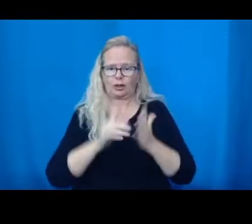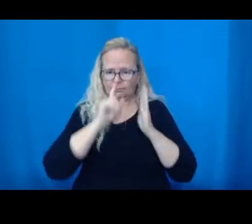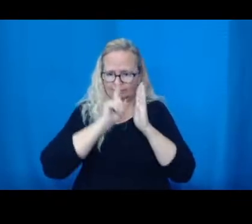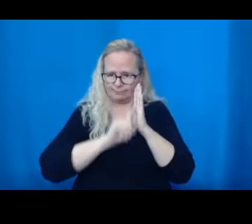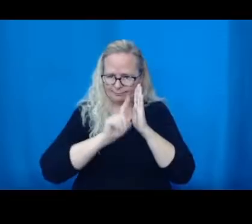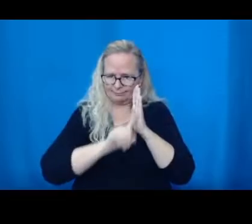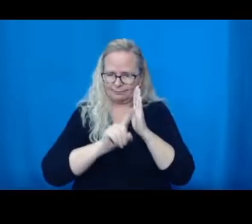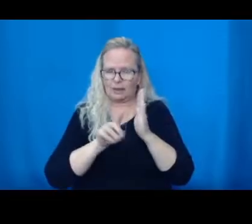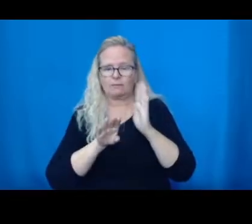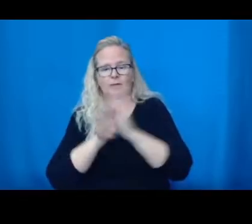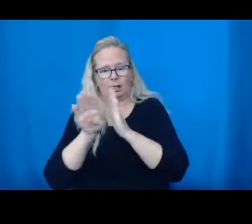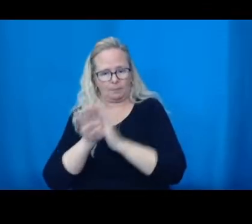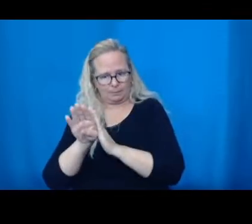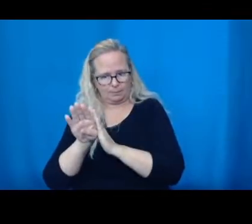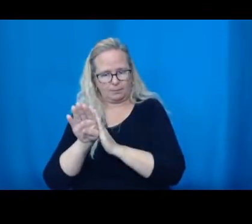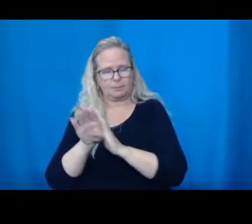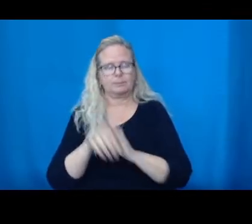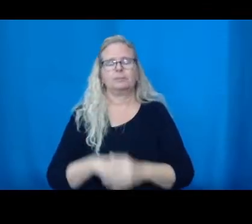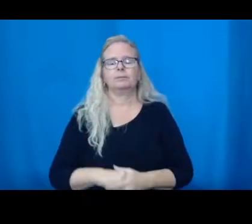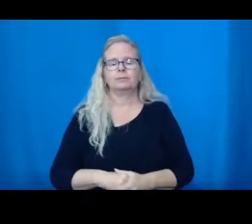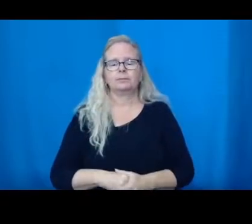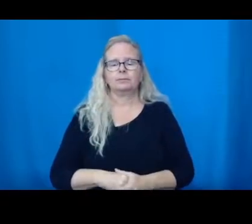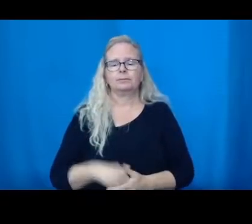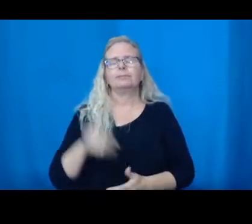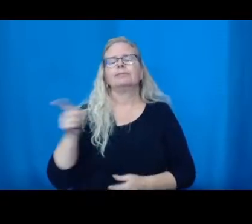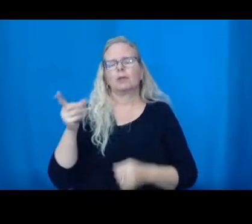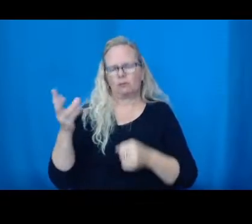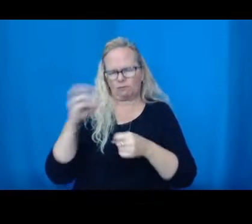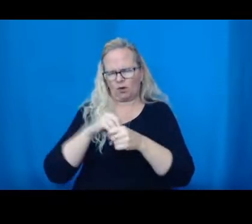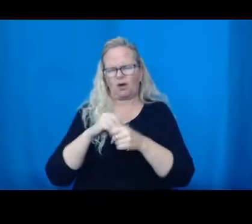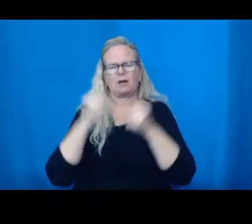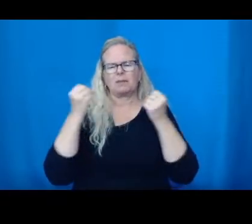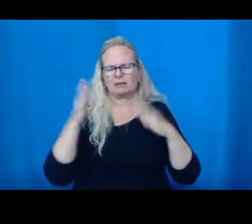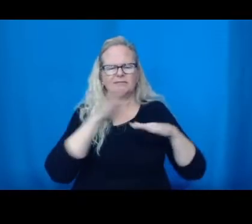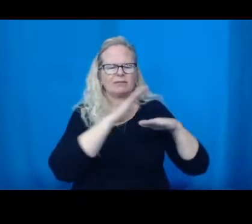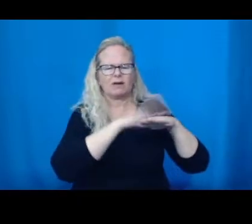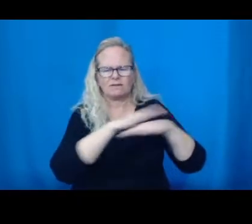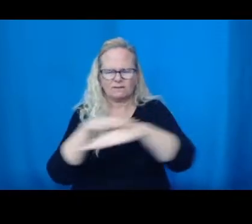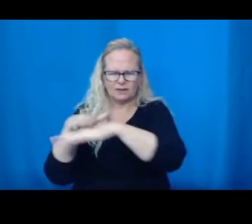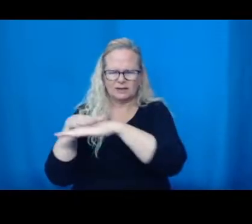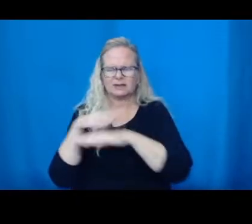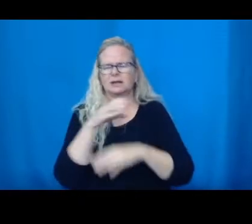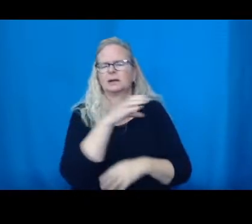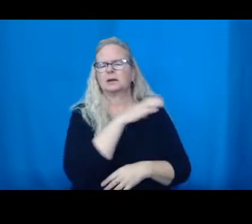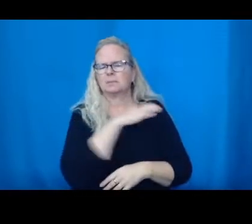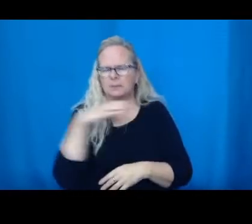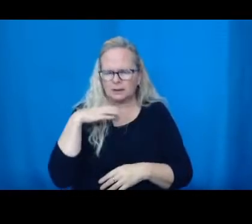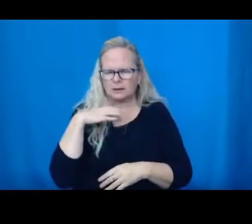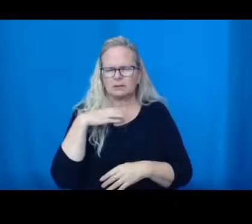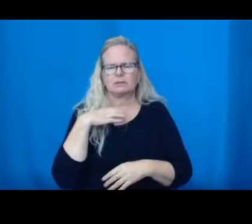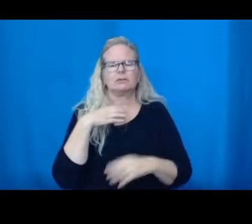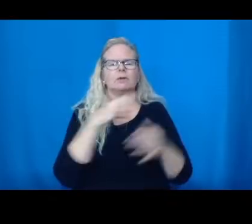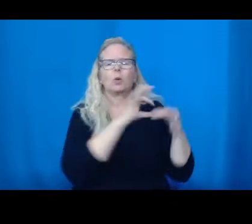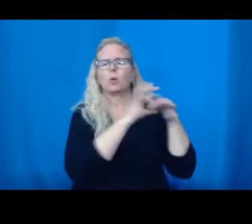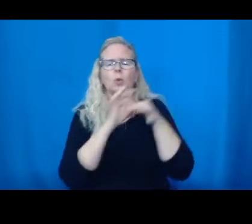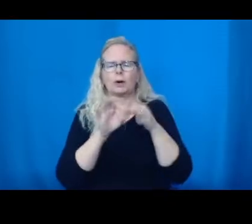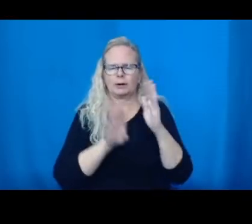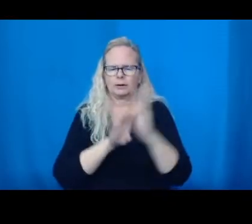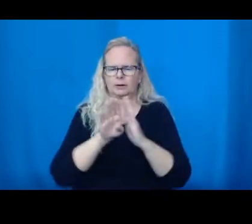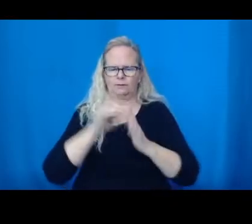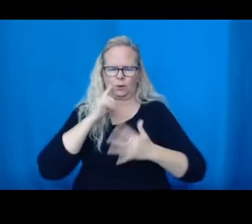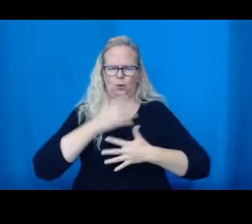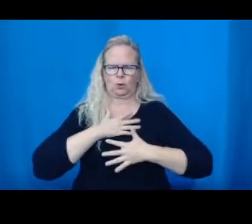on committees for the development of respirator performance and the use of standards in Canada